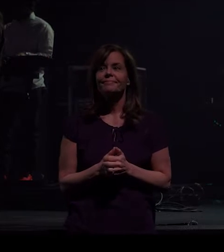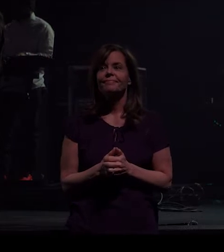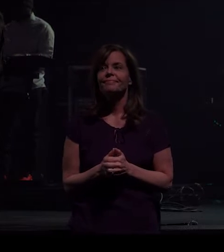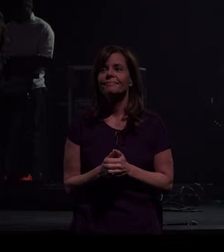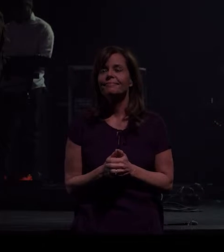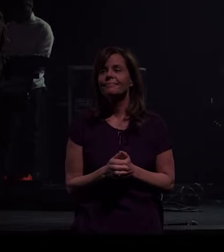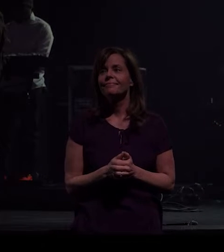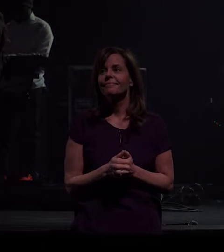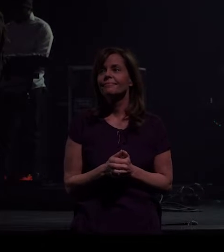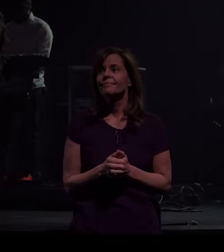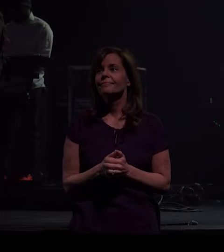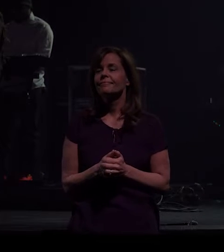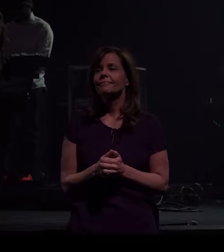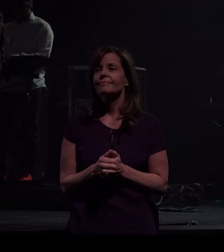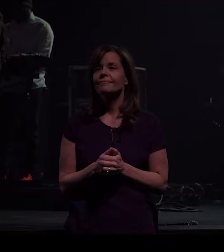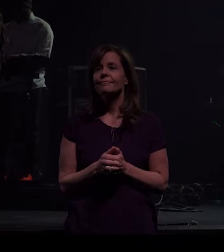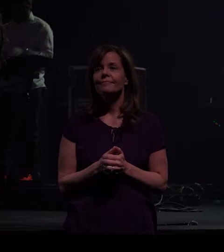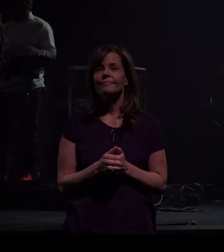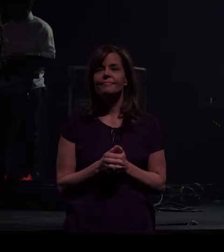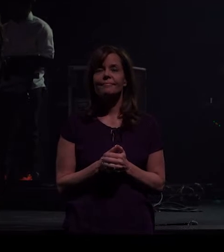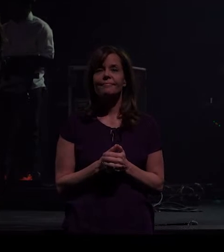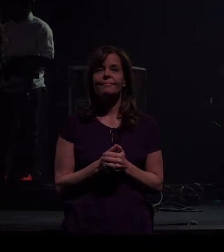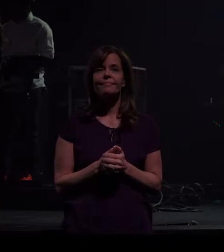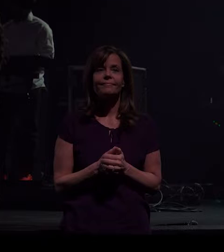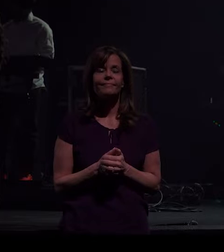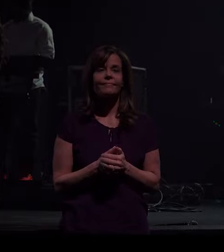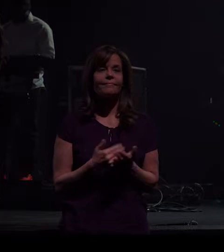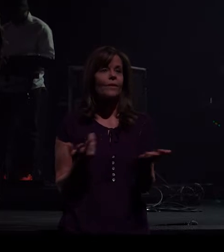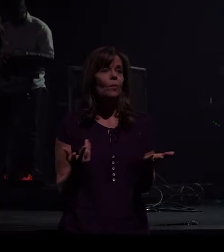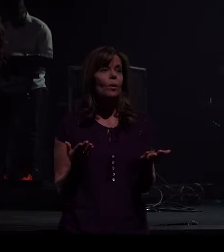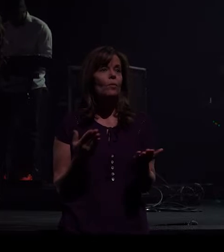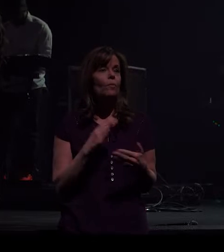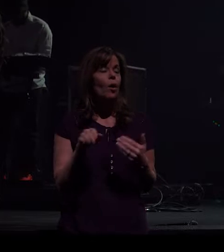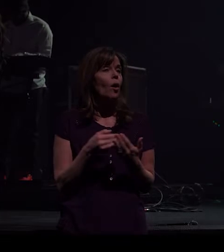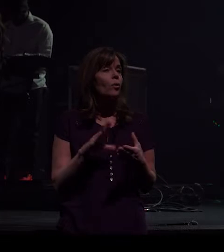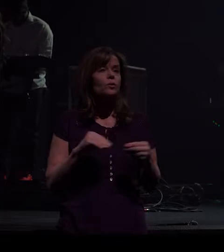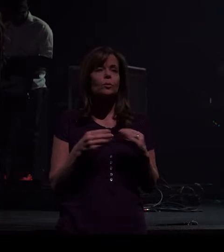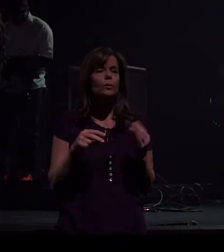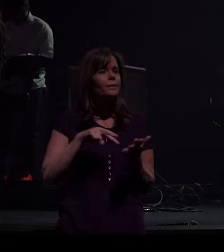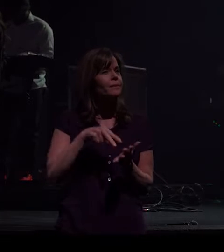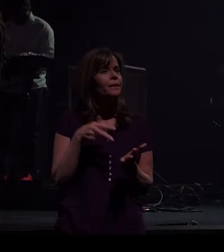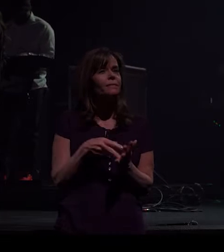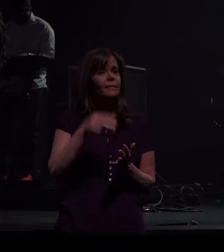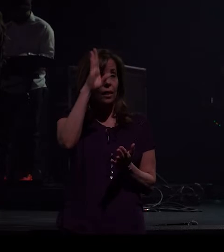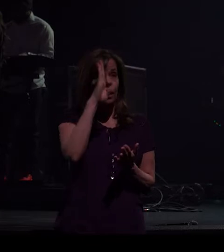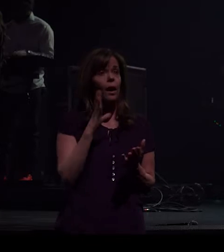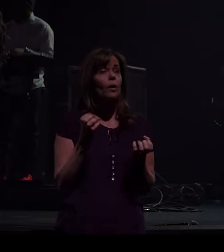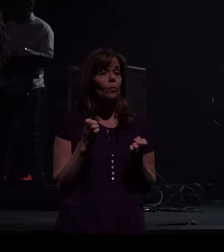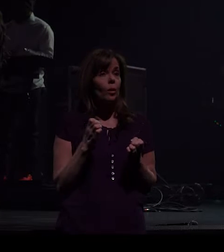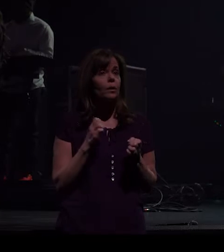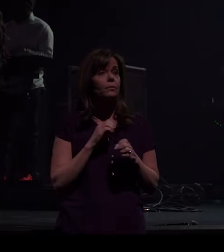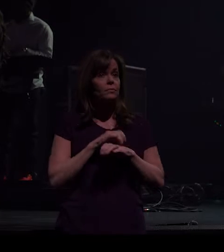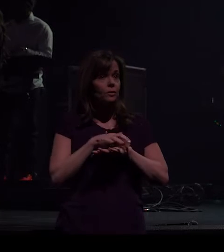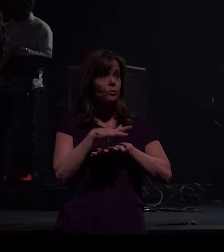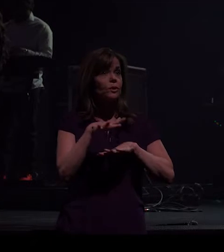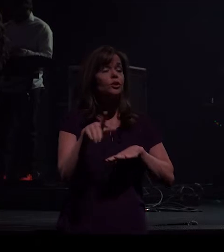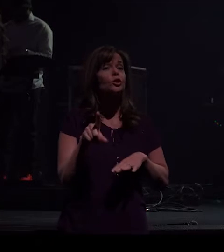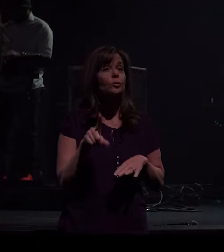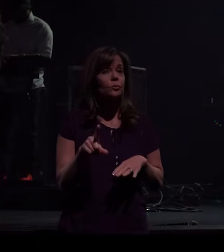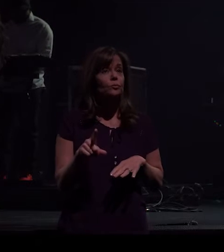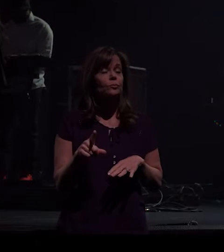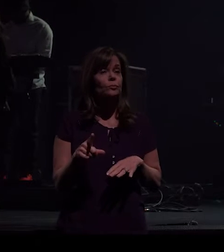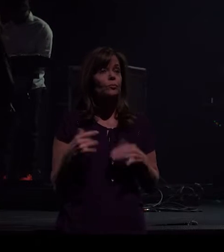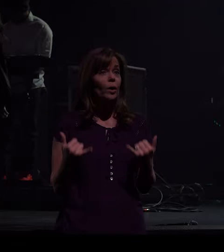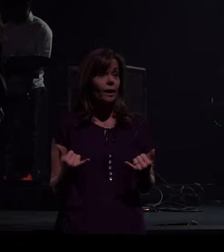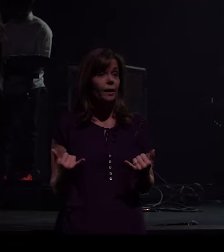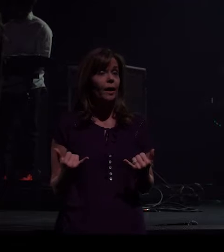You know what's the theme through all of the stories, though? Is that God wants to meet you right where